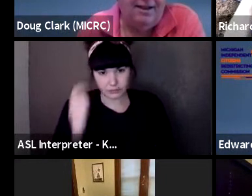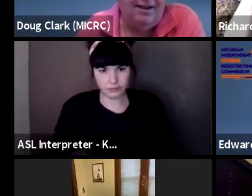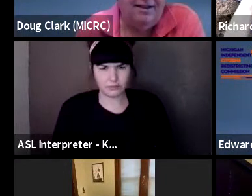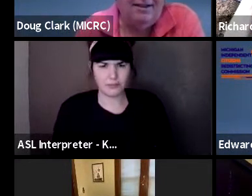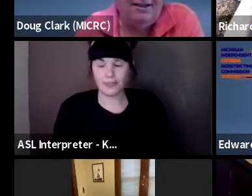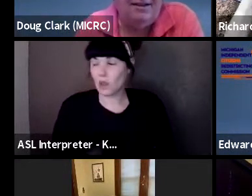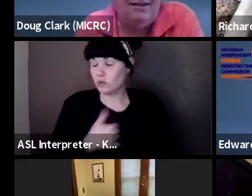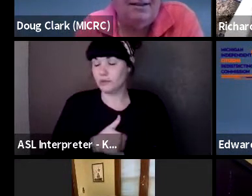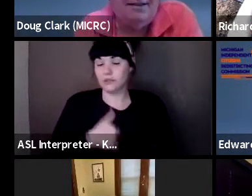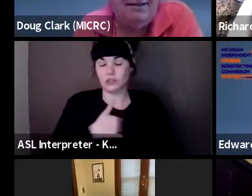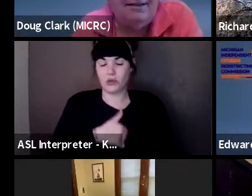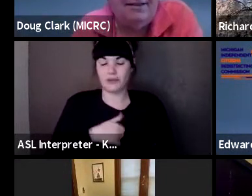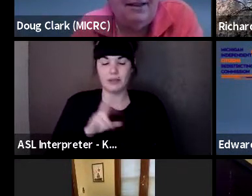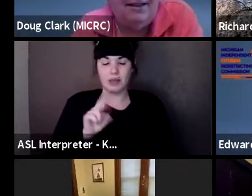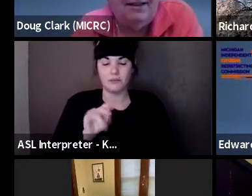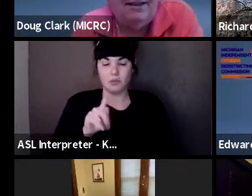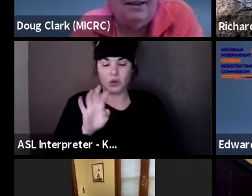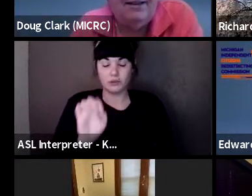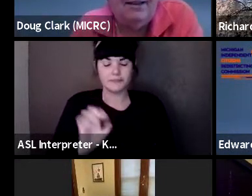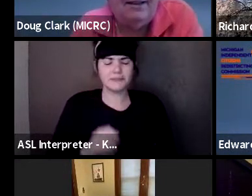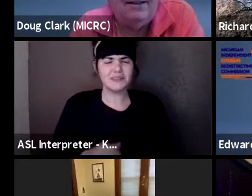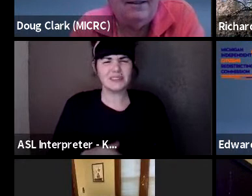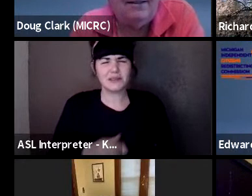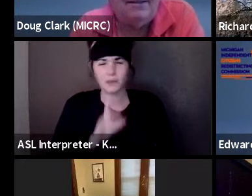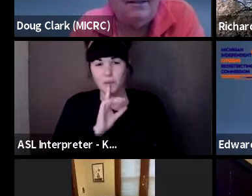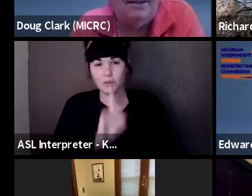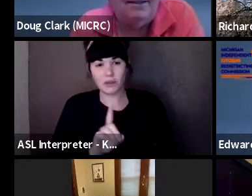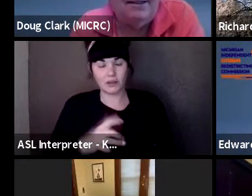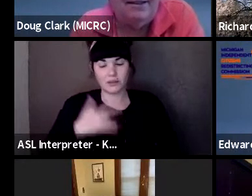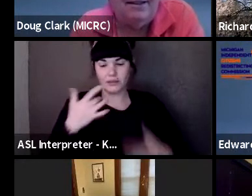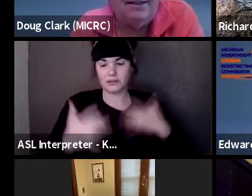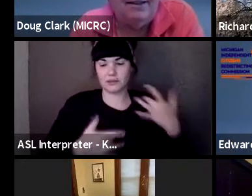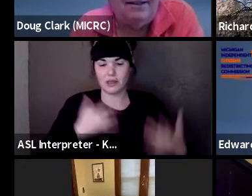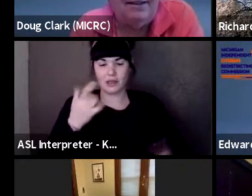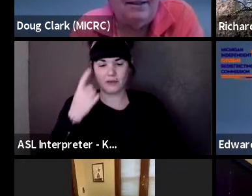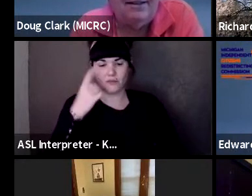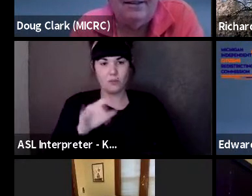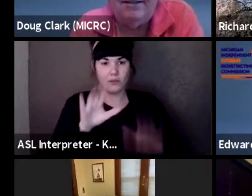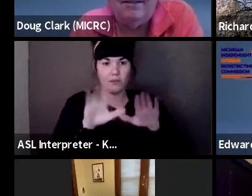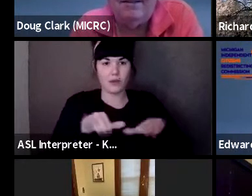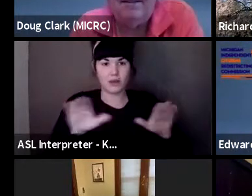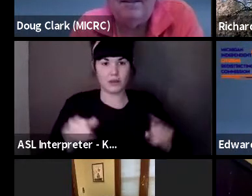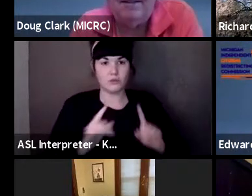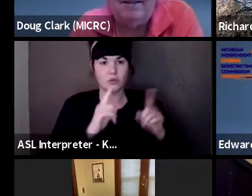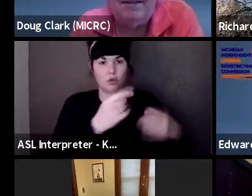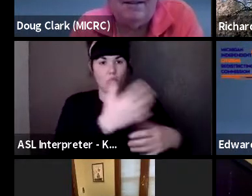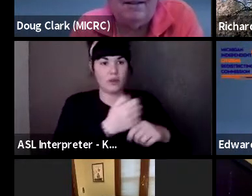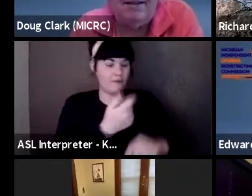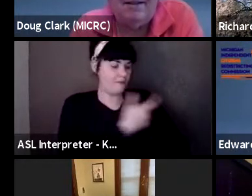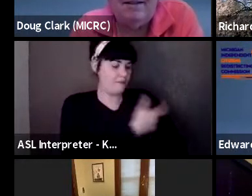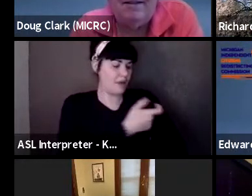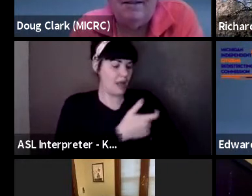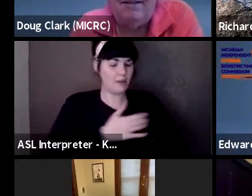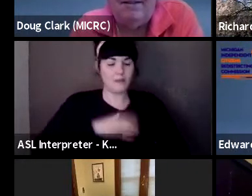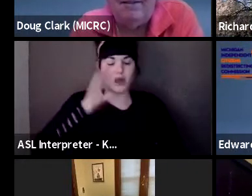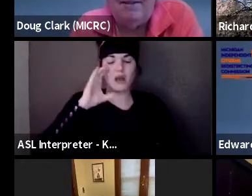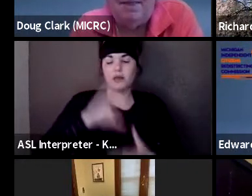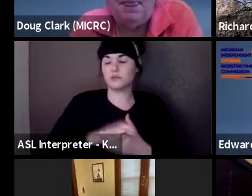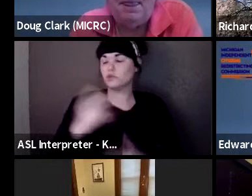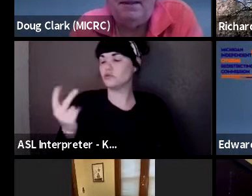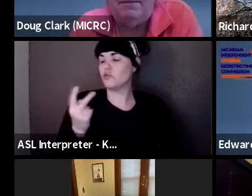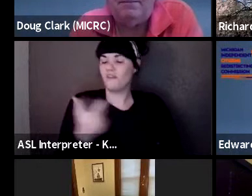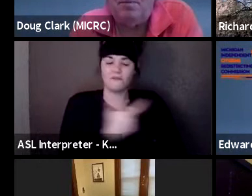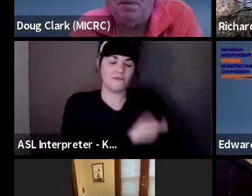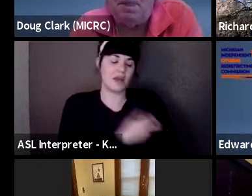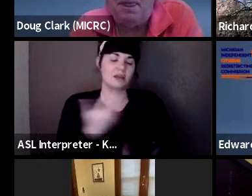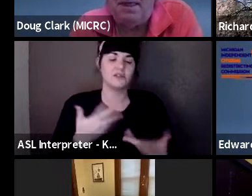Sorry, I had to unmute. I'm actually really excited for my kids to get vaccinated. My husband and I have already been vaccinated with the COVID vaccine,